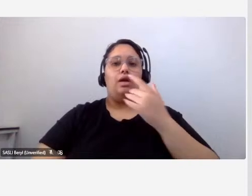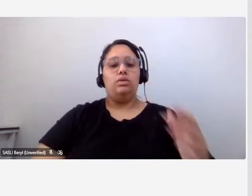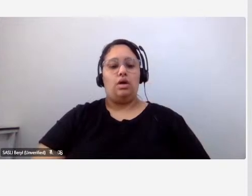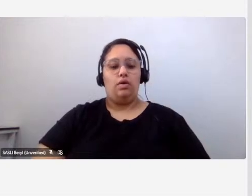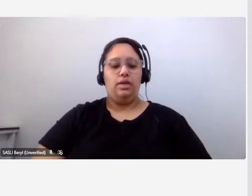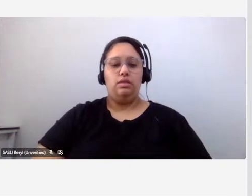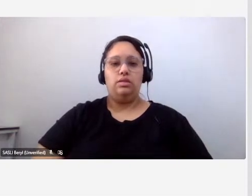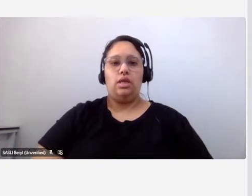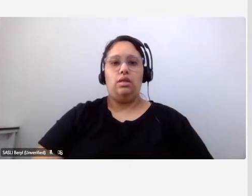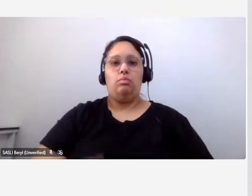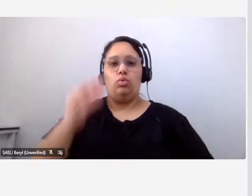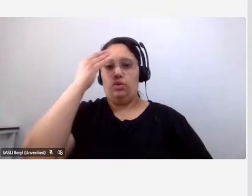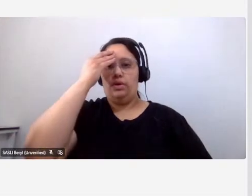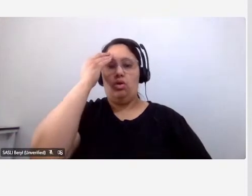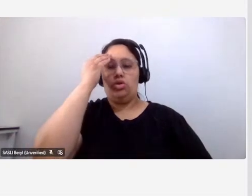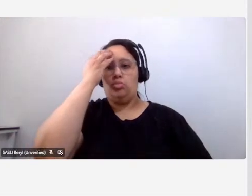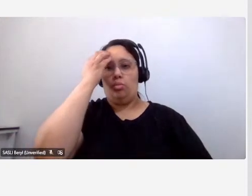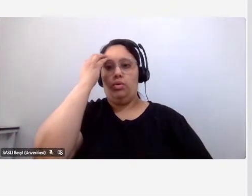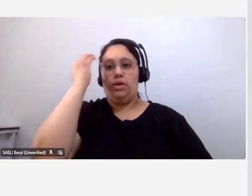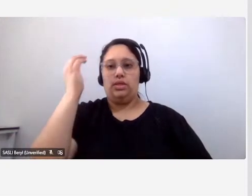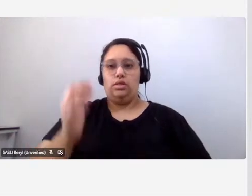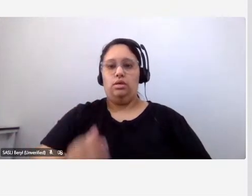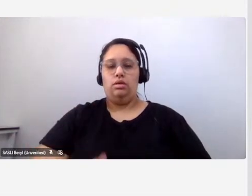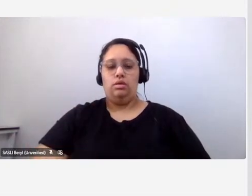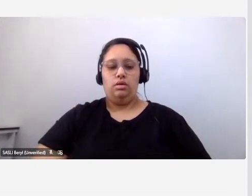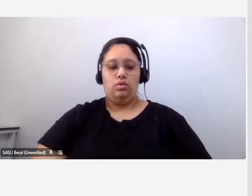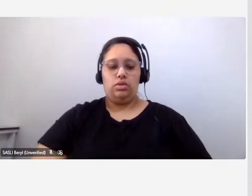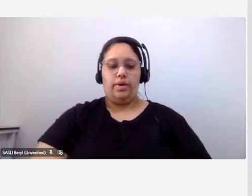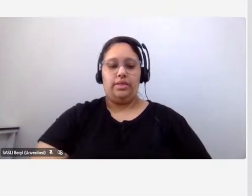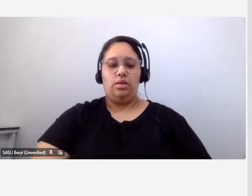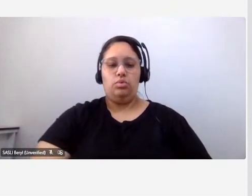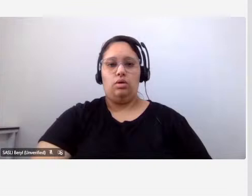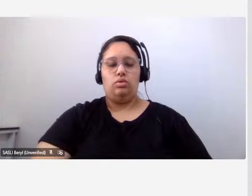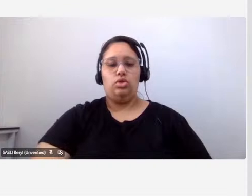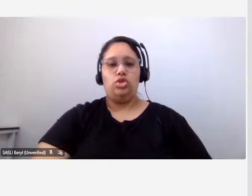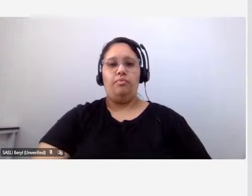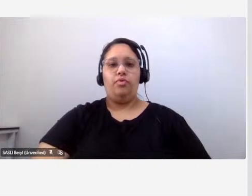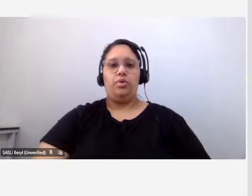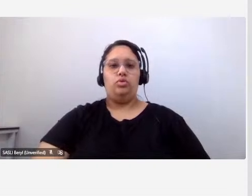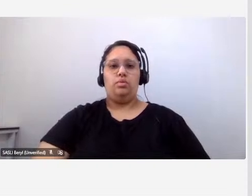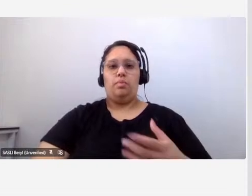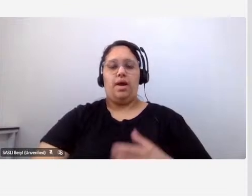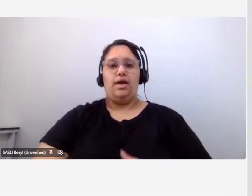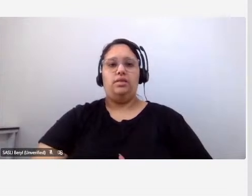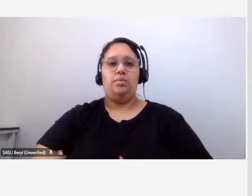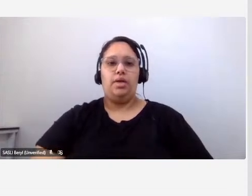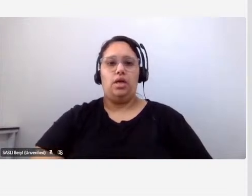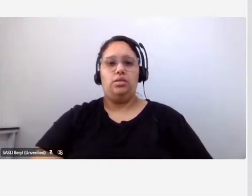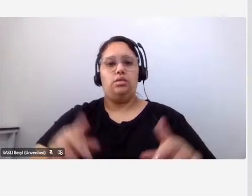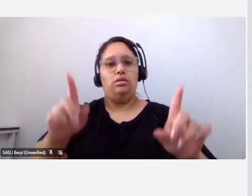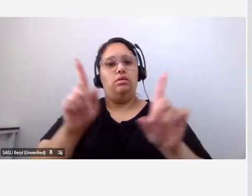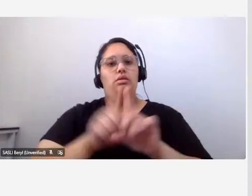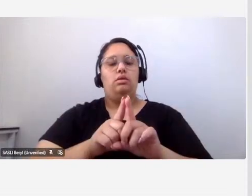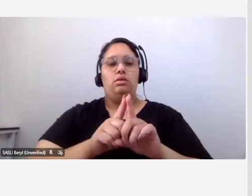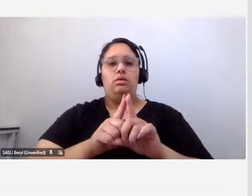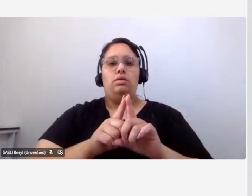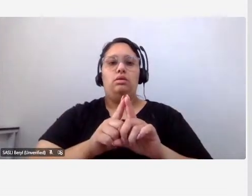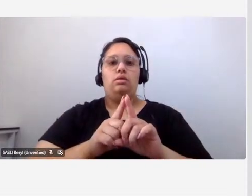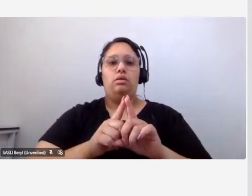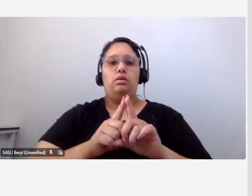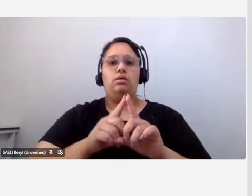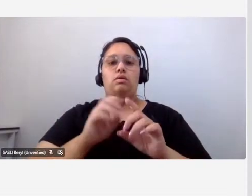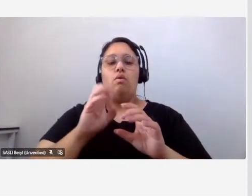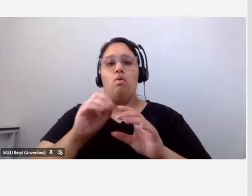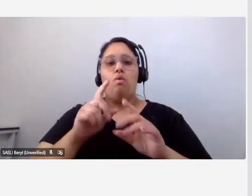Thank you, Chair. Members, so I just want to give a little bit of context, just in terms of the model that we have in place.